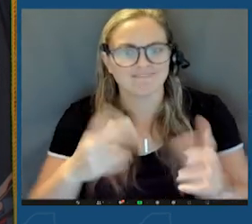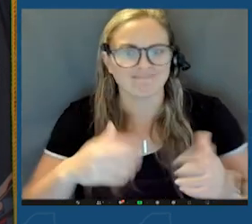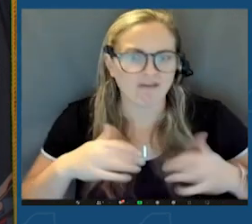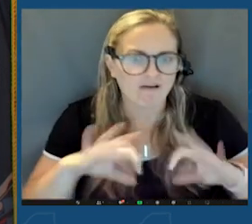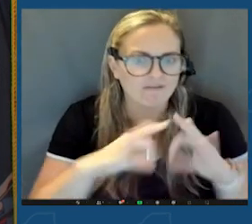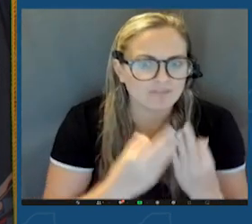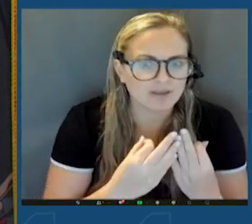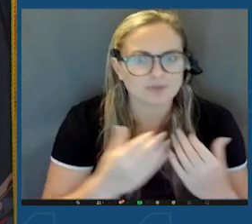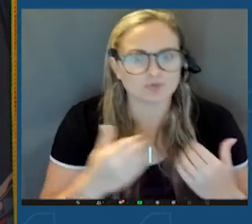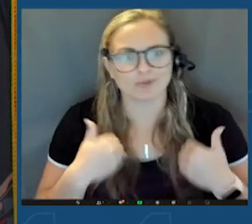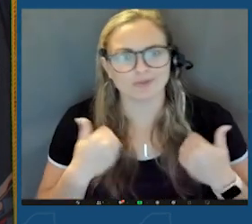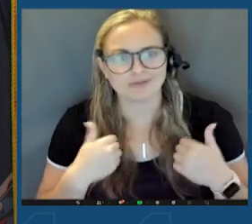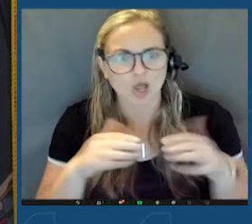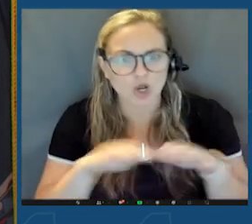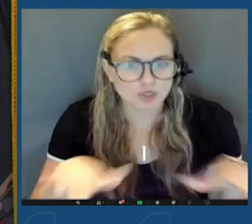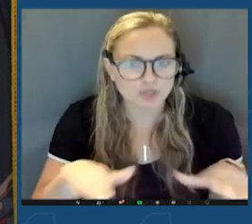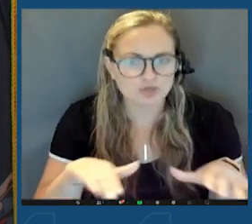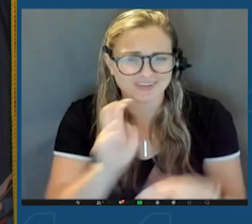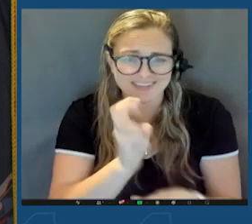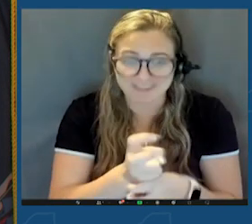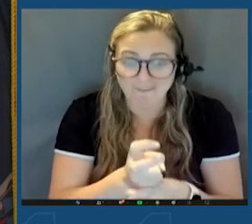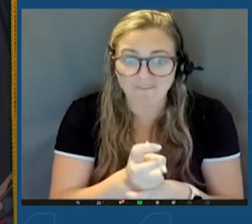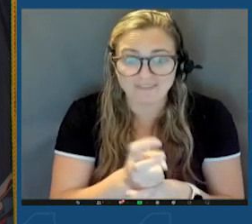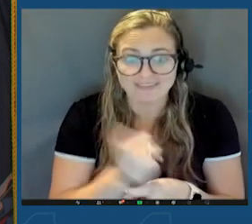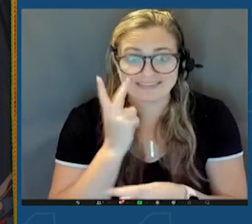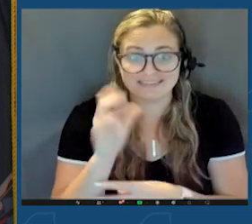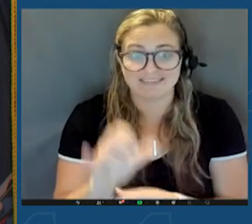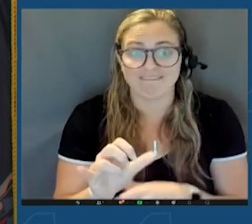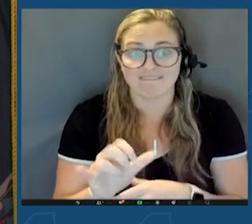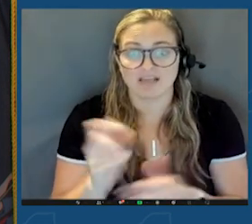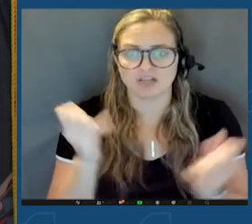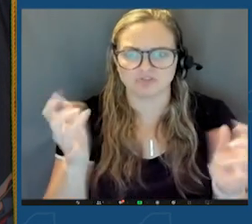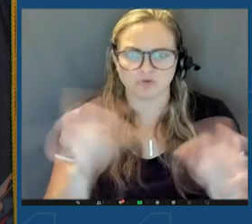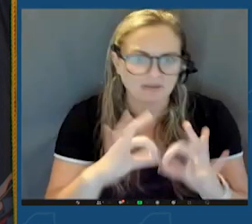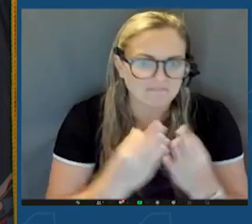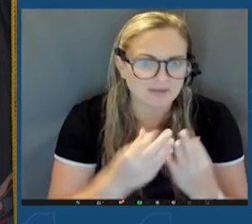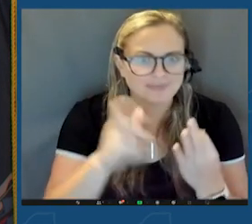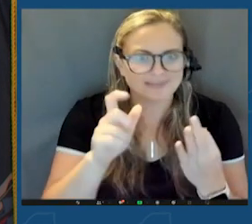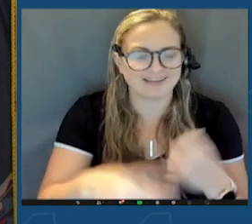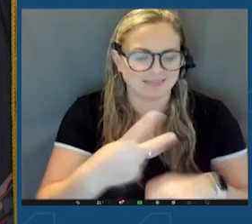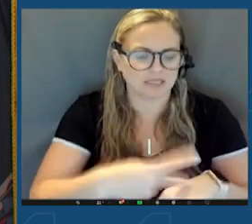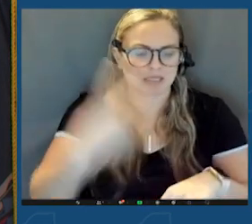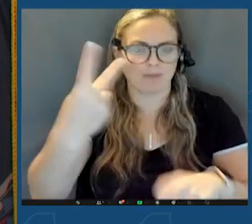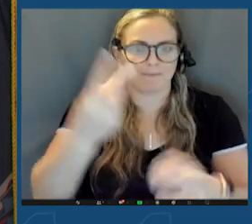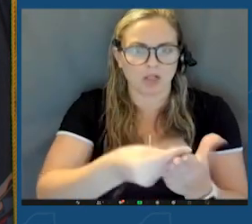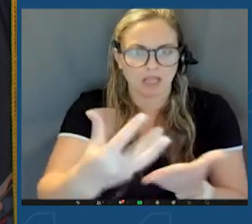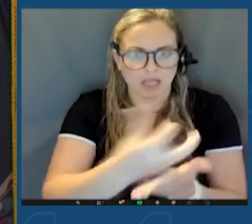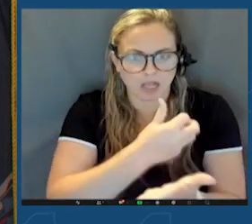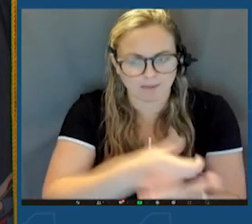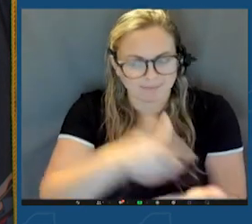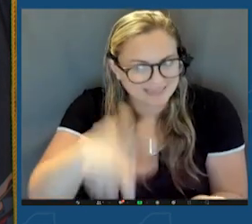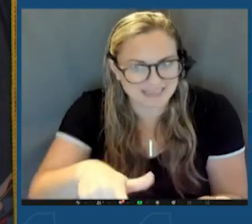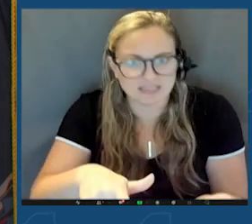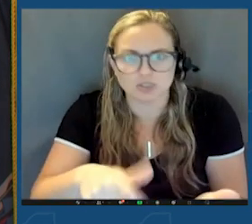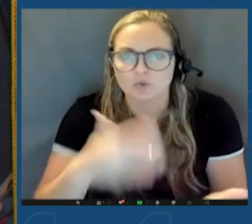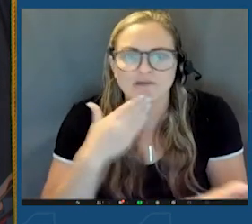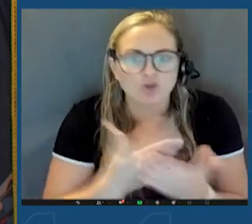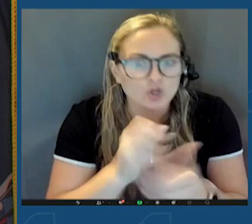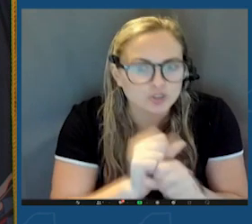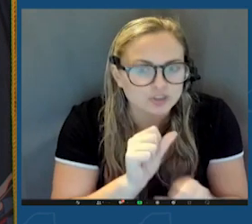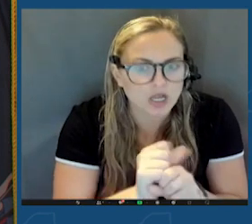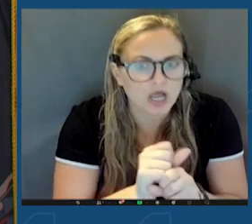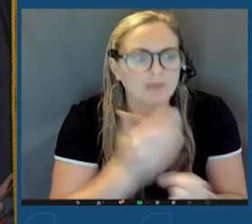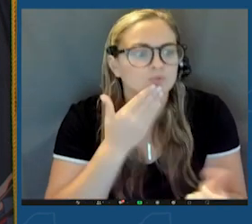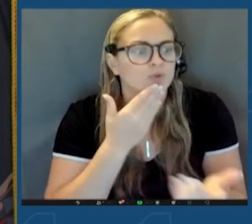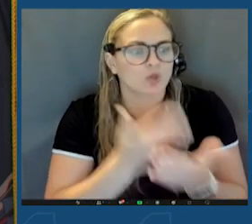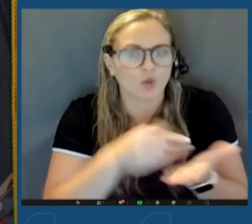young children, how hard it is and how so many families need that double income, and they need to go out and have good jobs at good pay.